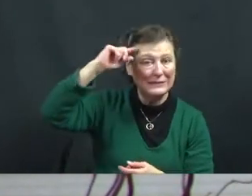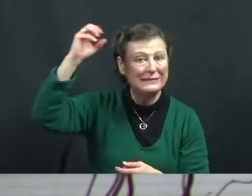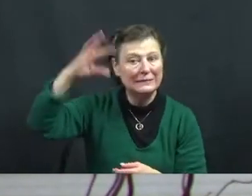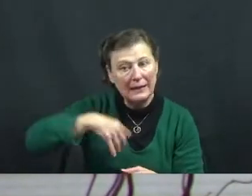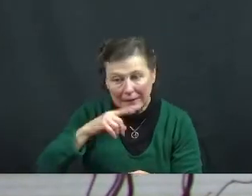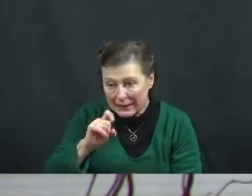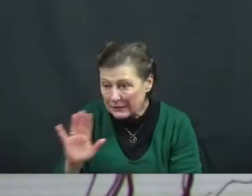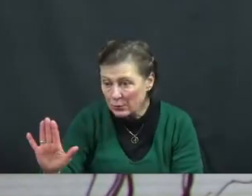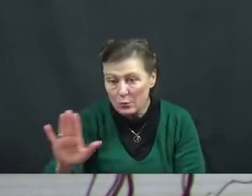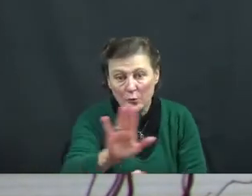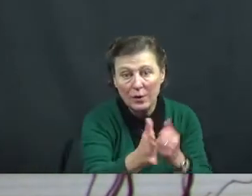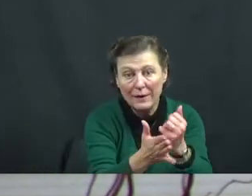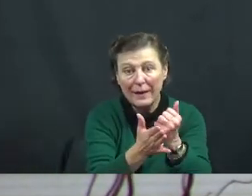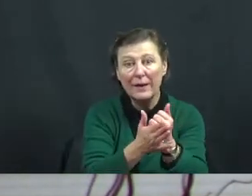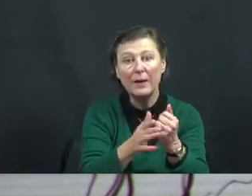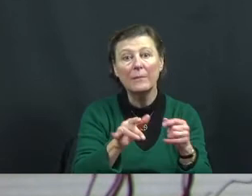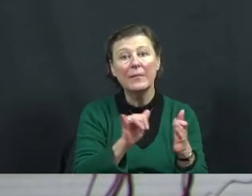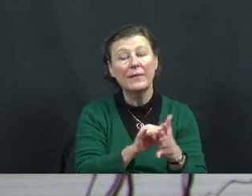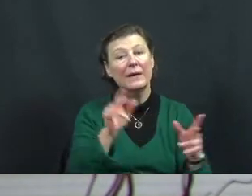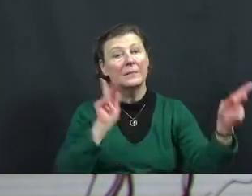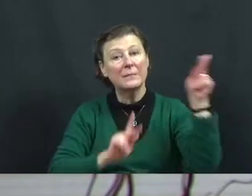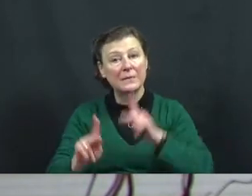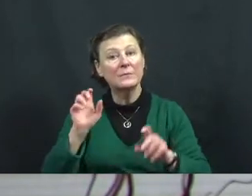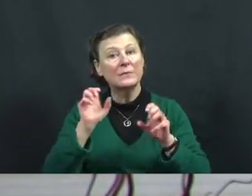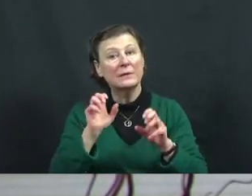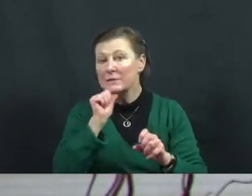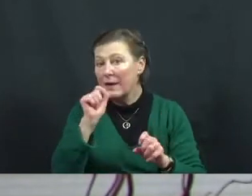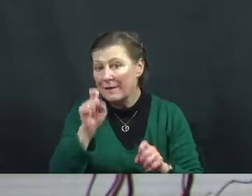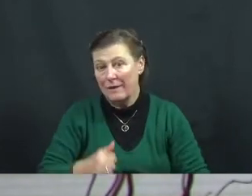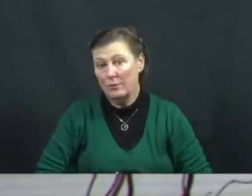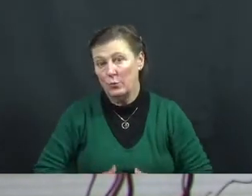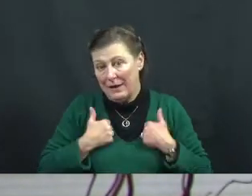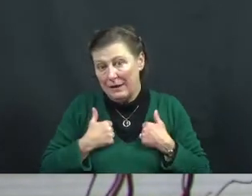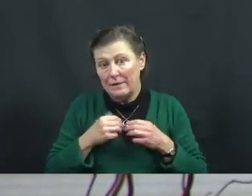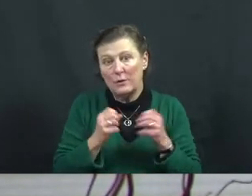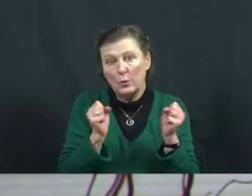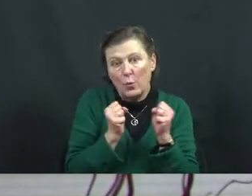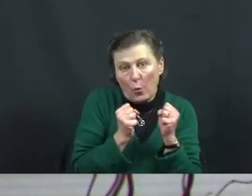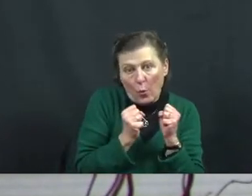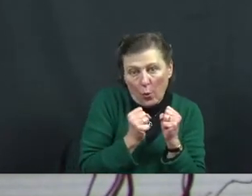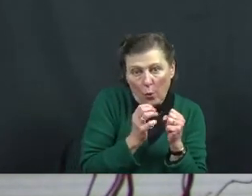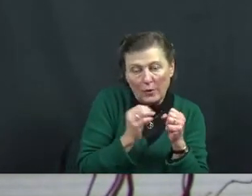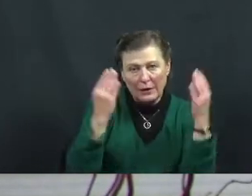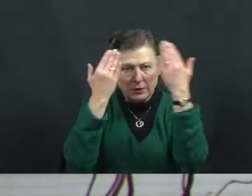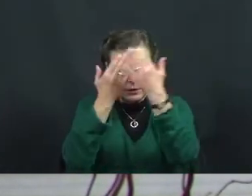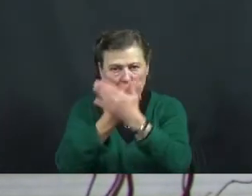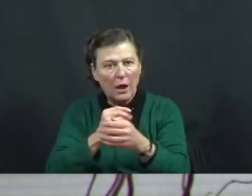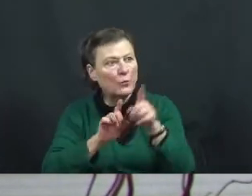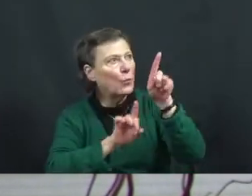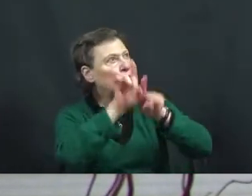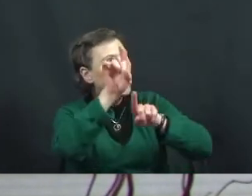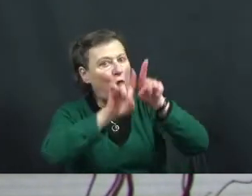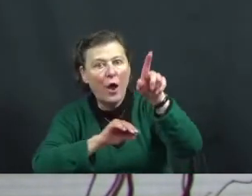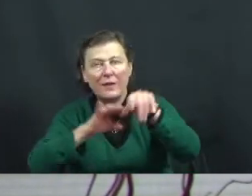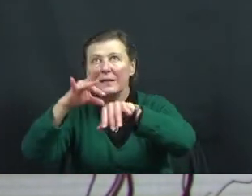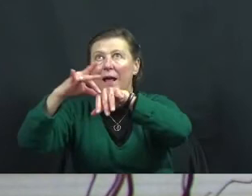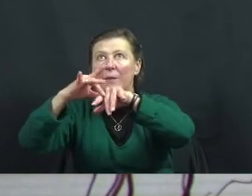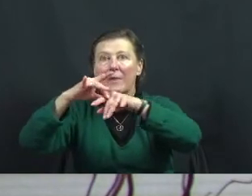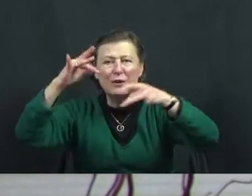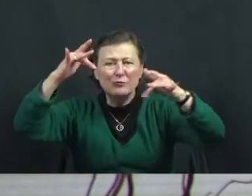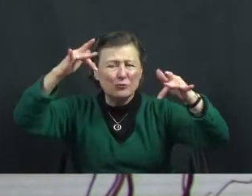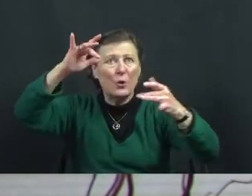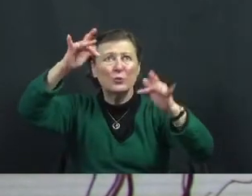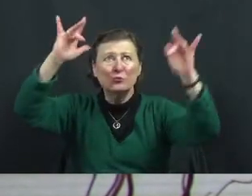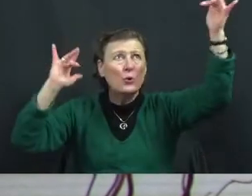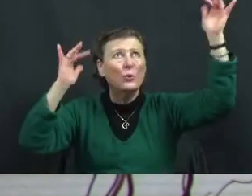need your help that mankind may not have to live in cold and darkness. So the stars and planets shone as brightly as they